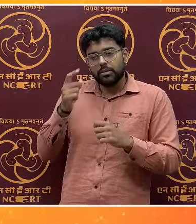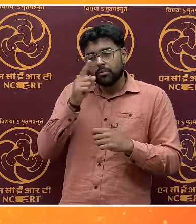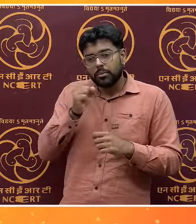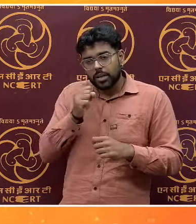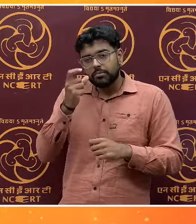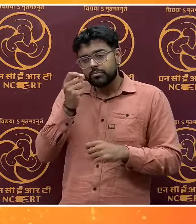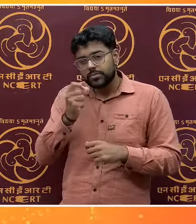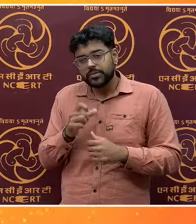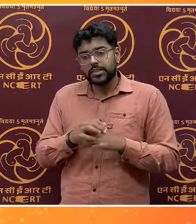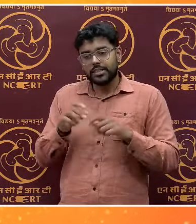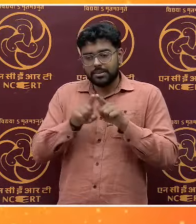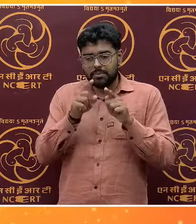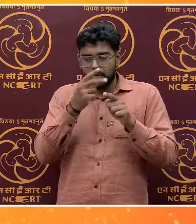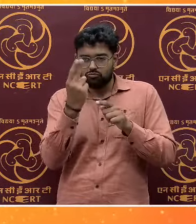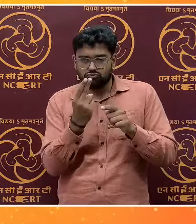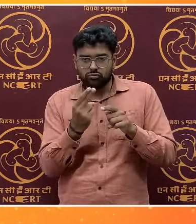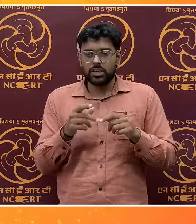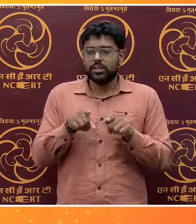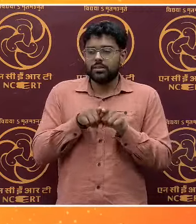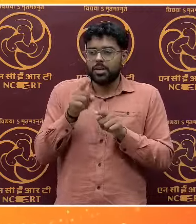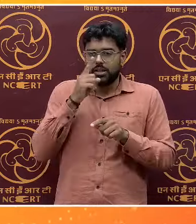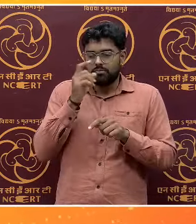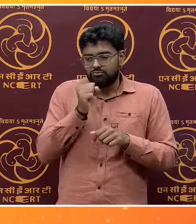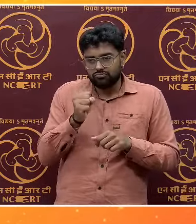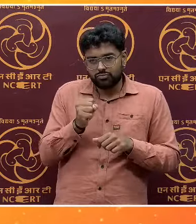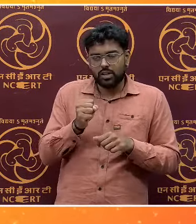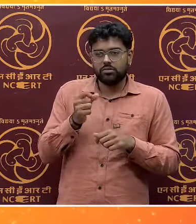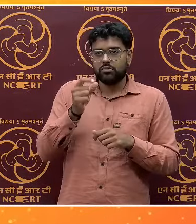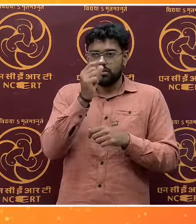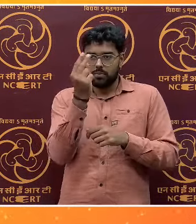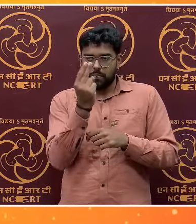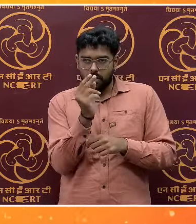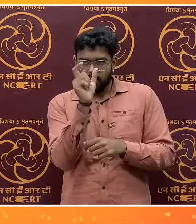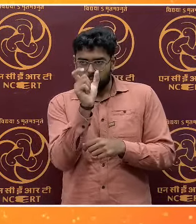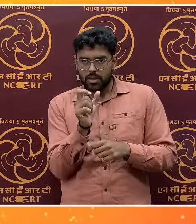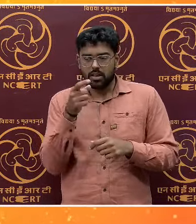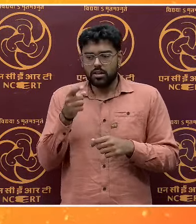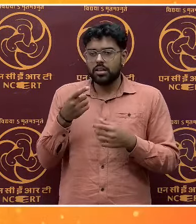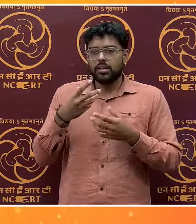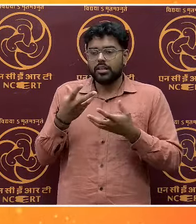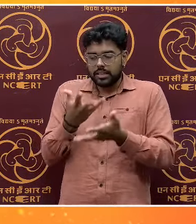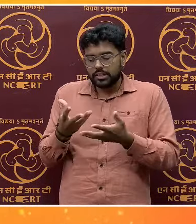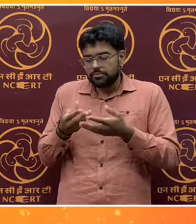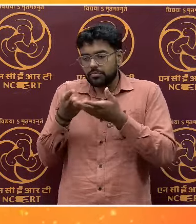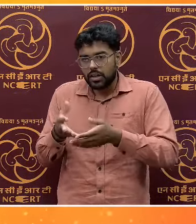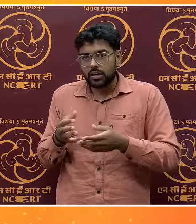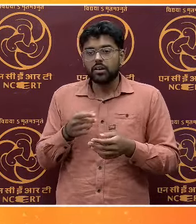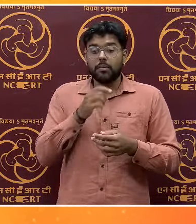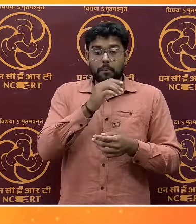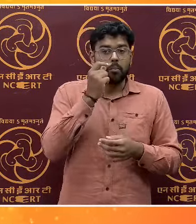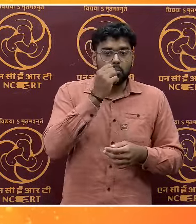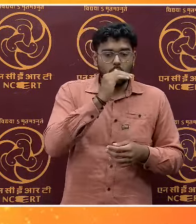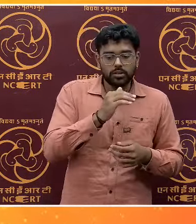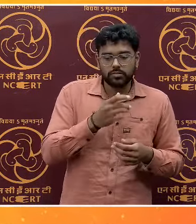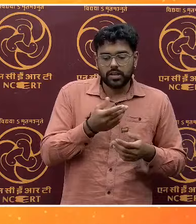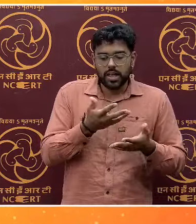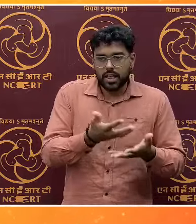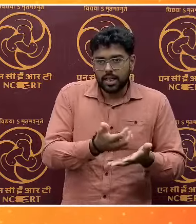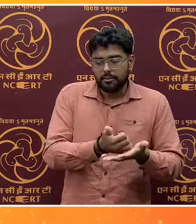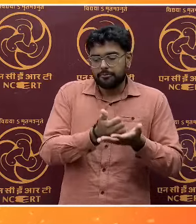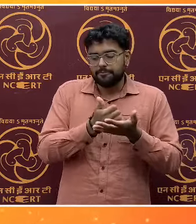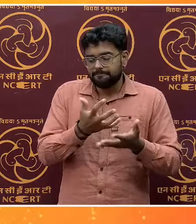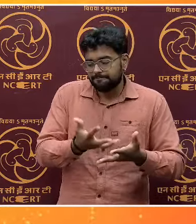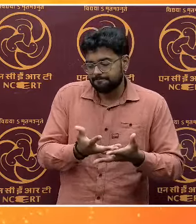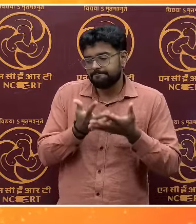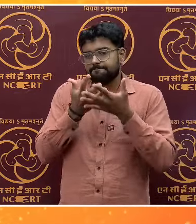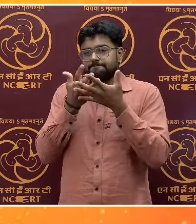right. with that poster, like there is a lady who dropped something and you're just picking it up, and then make a poster of that Yes. gesture.